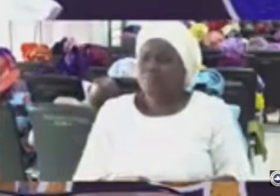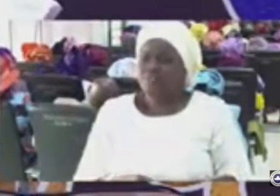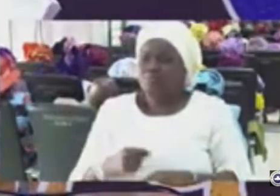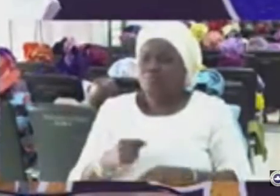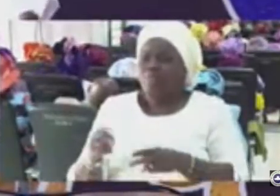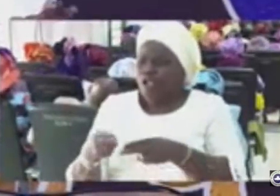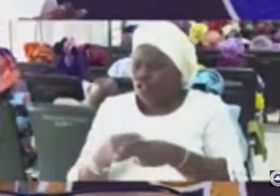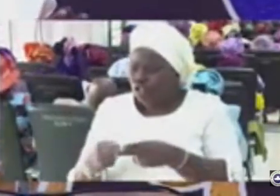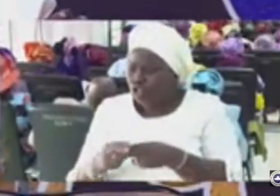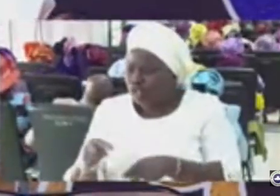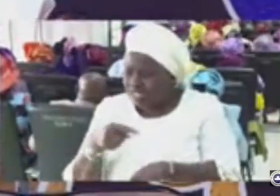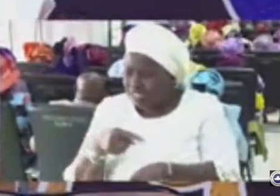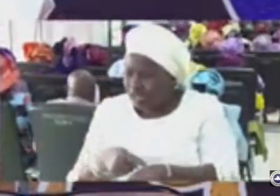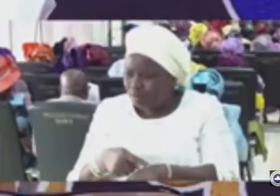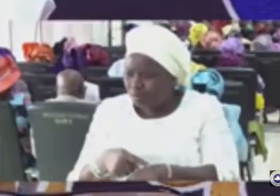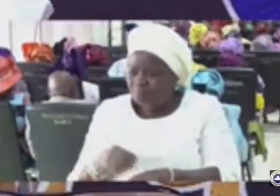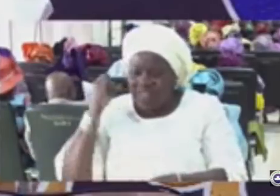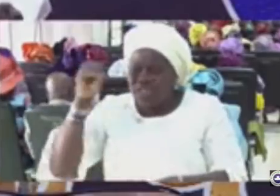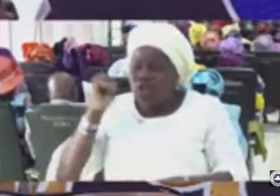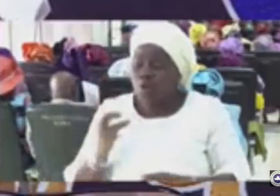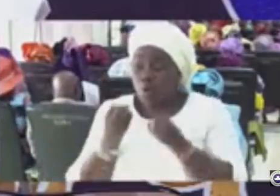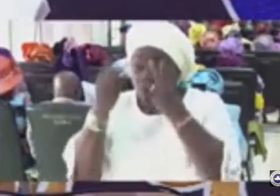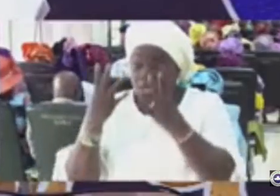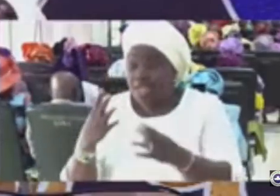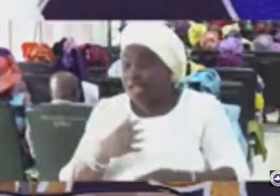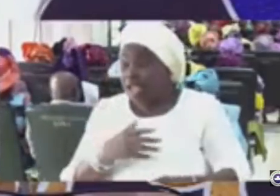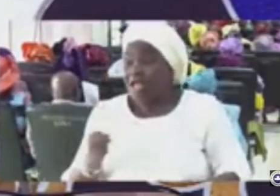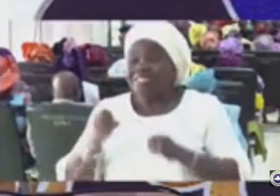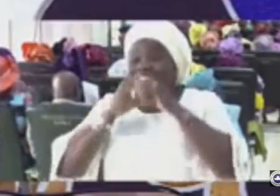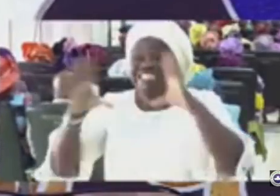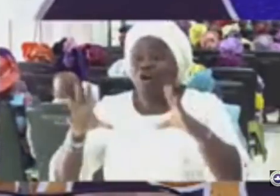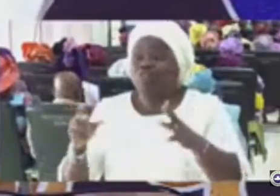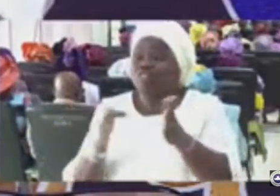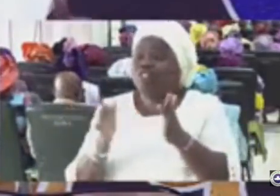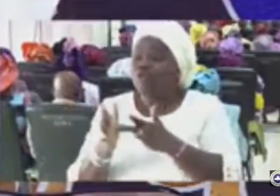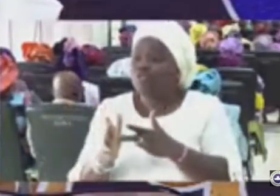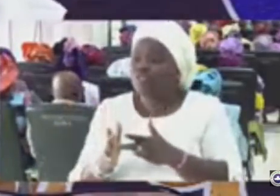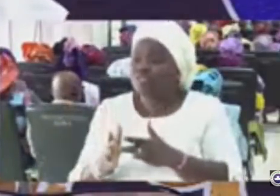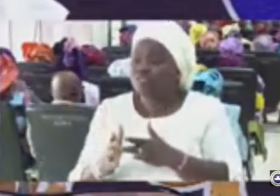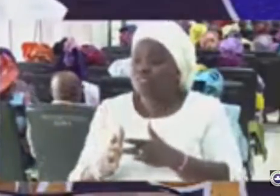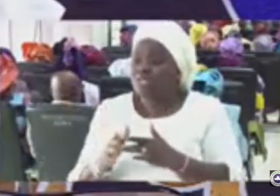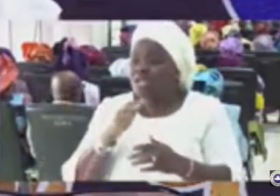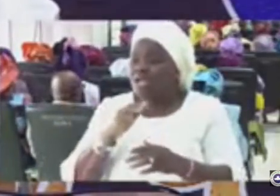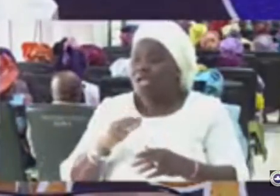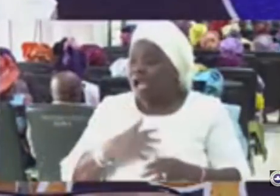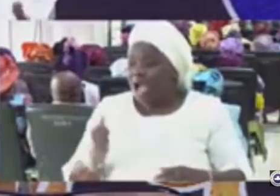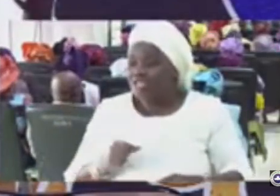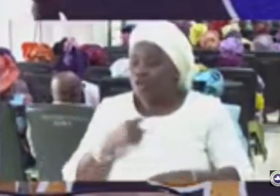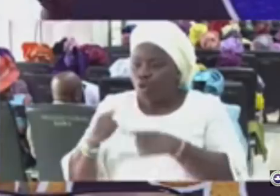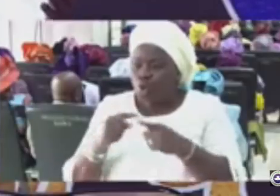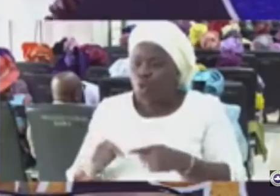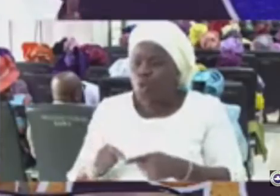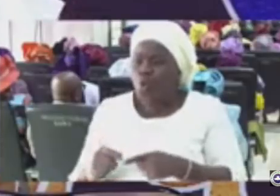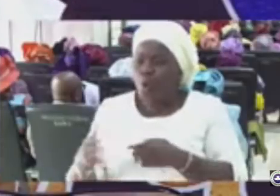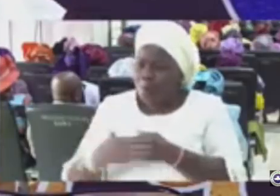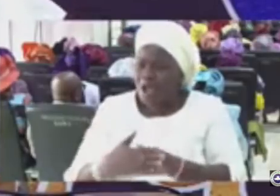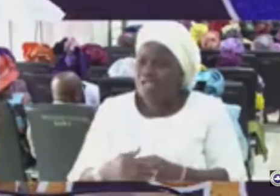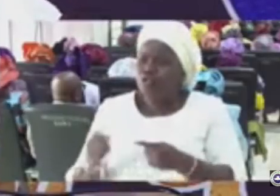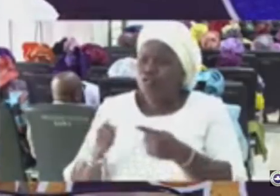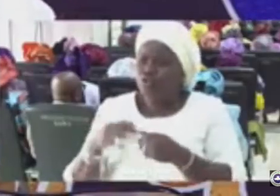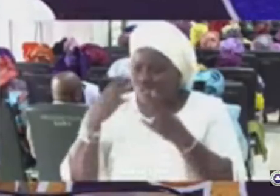And then he will, after a long while, he will come up again and shout Jesus. And the people saw him. This fellow had been in a